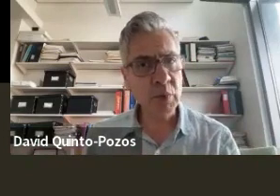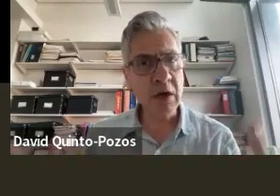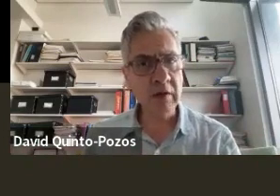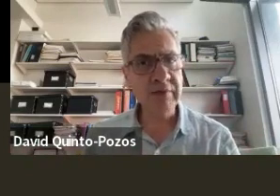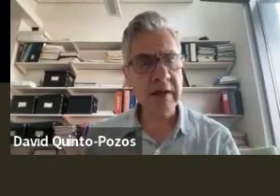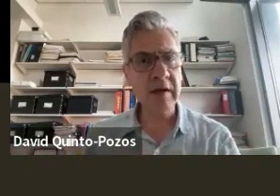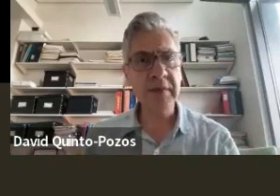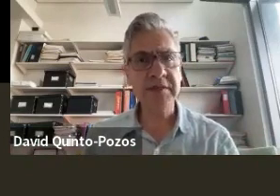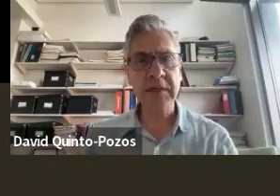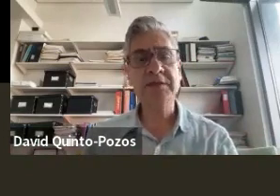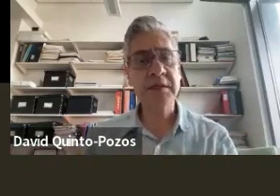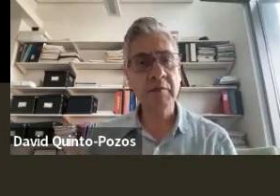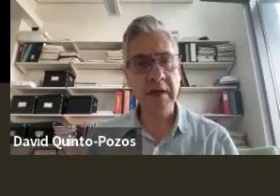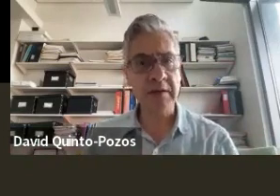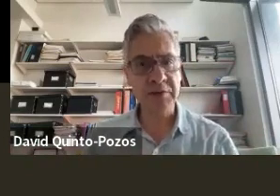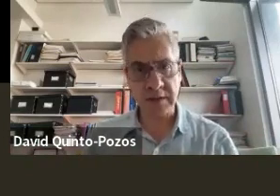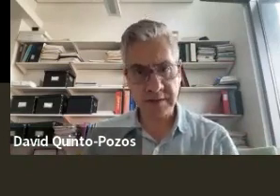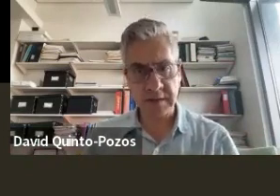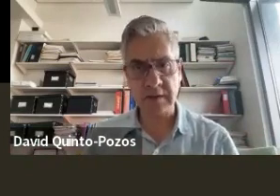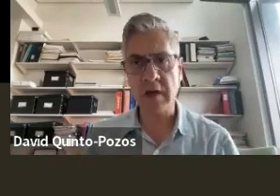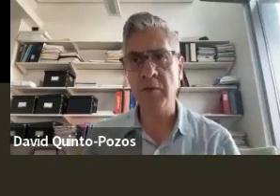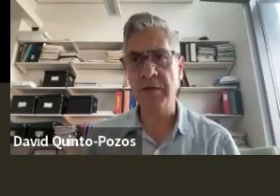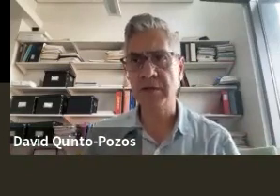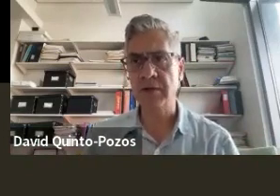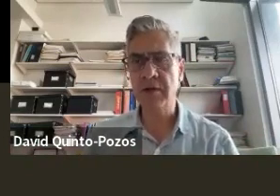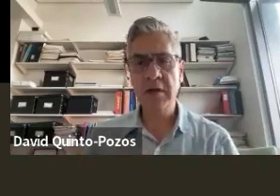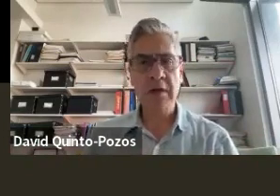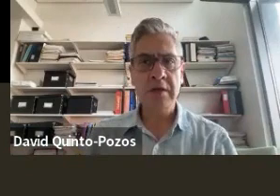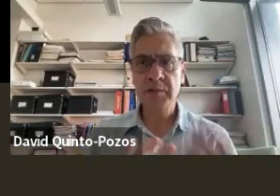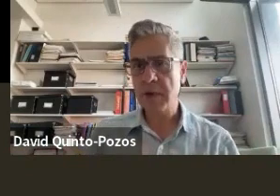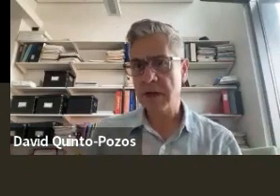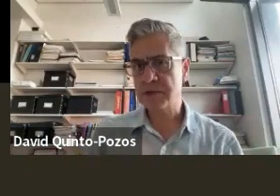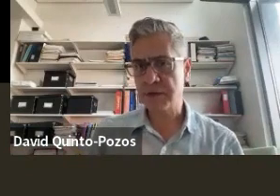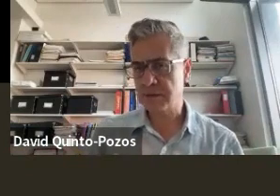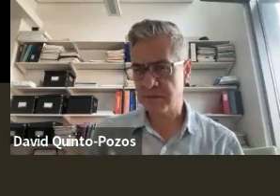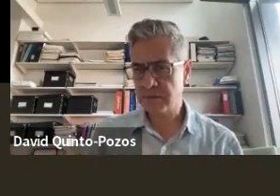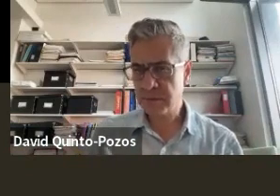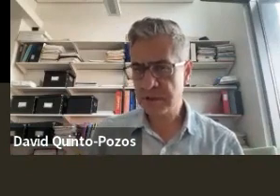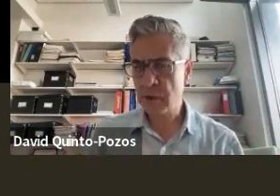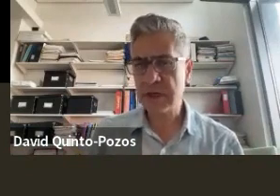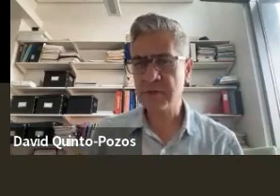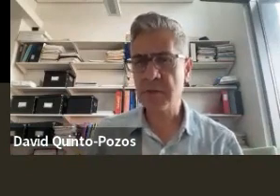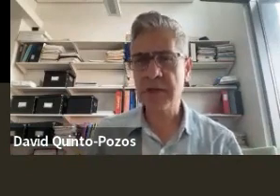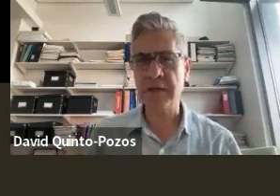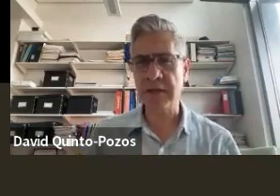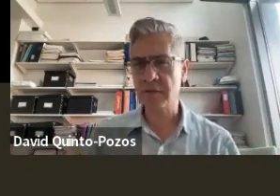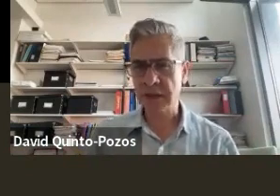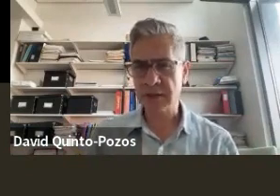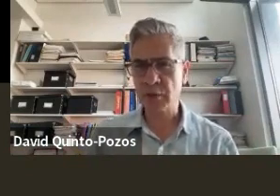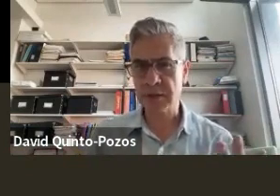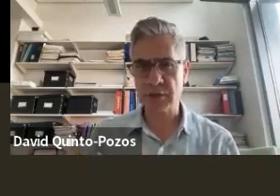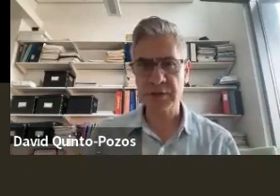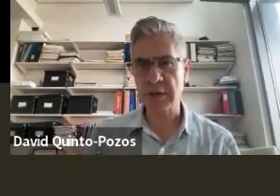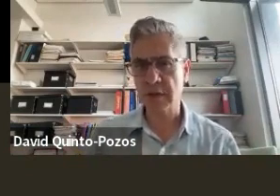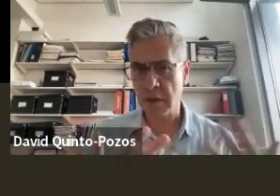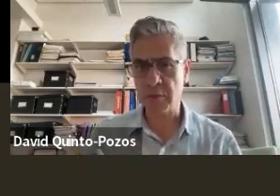I bring all of that up is because some of my abstracts, like Kamal mentioned earlier, some of my abstracts are somewhat experimental in nature because